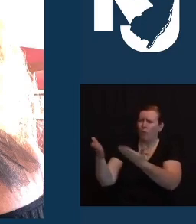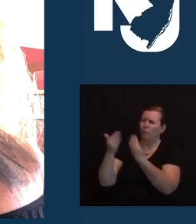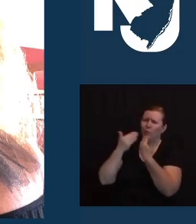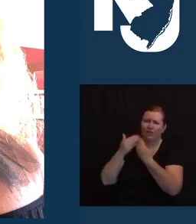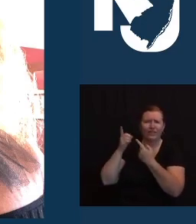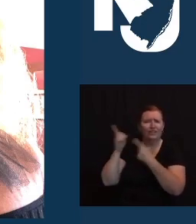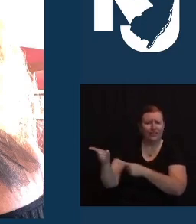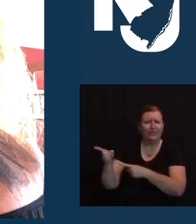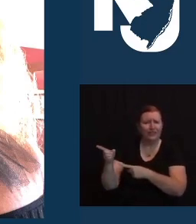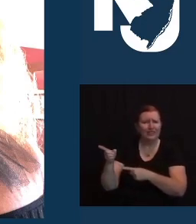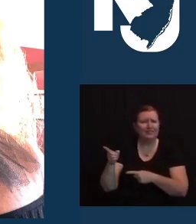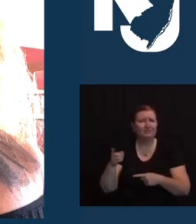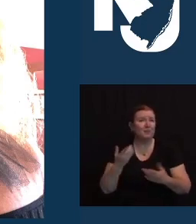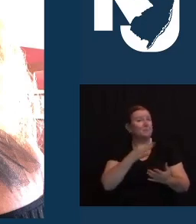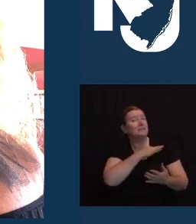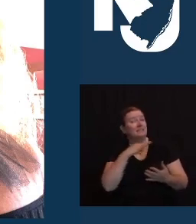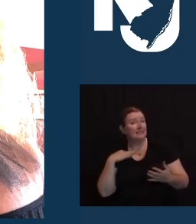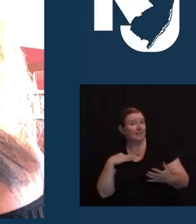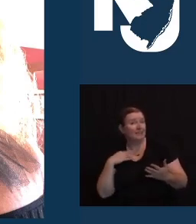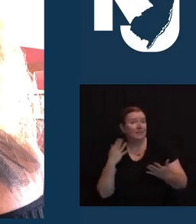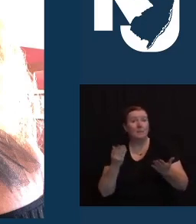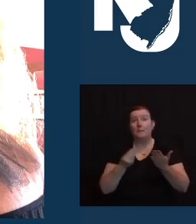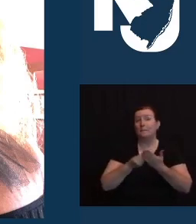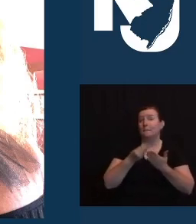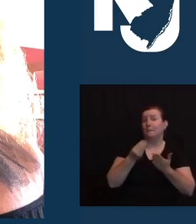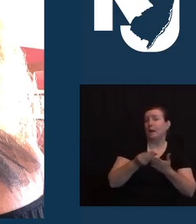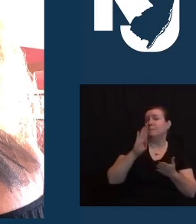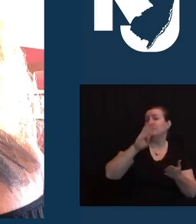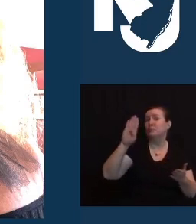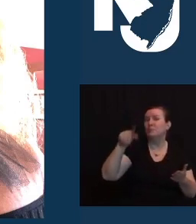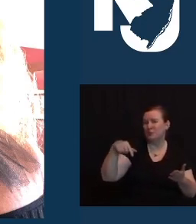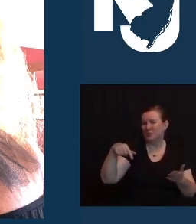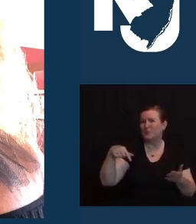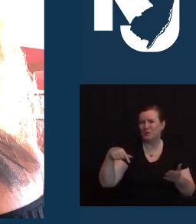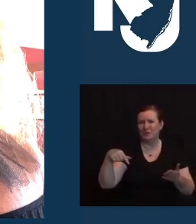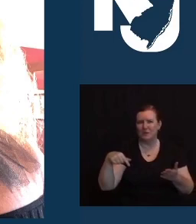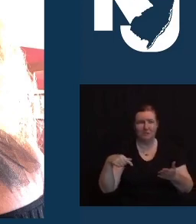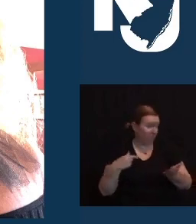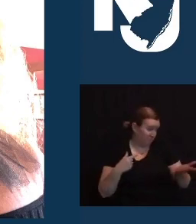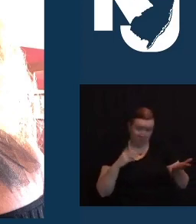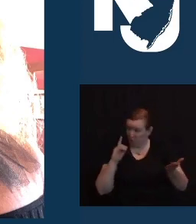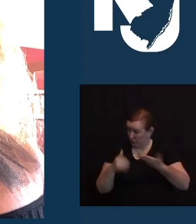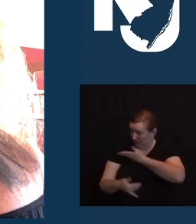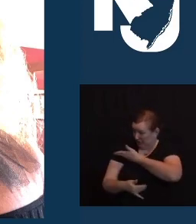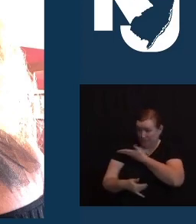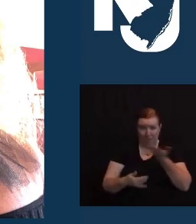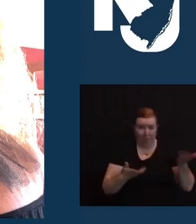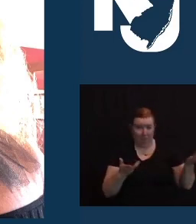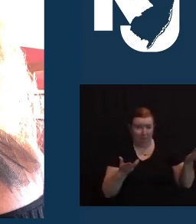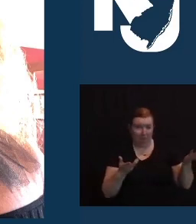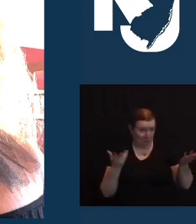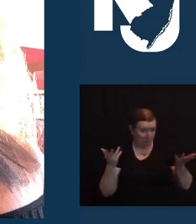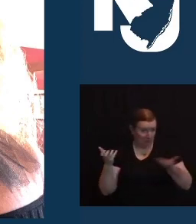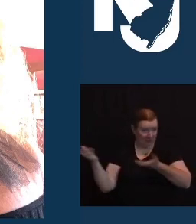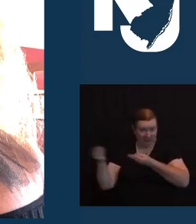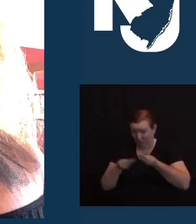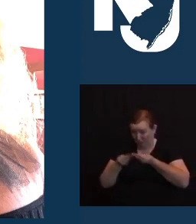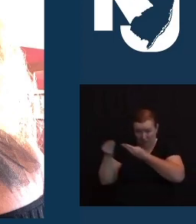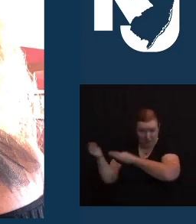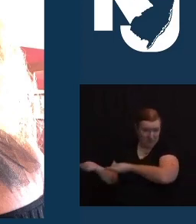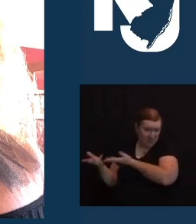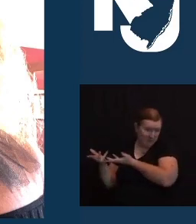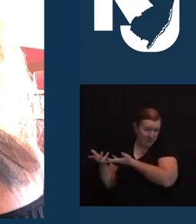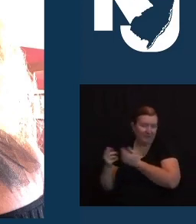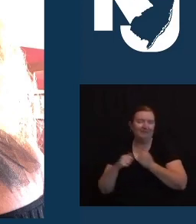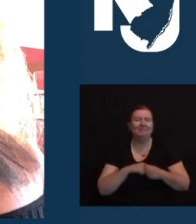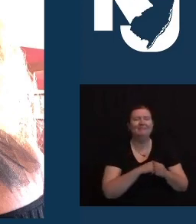up a little barbecue while I'm there, Judy. I may get a takeout order for you as well. So in addition to thanking Susie